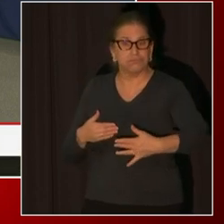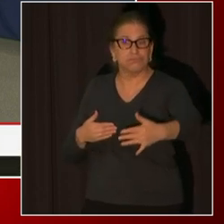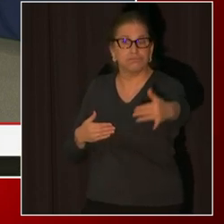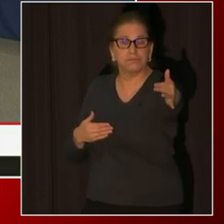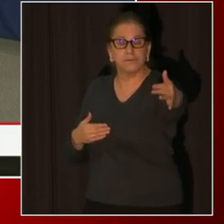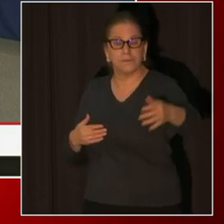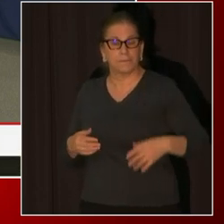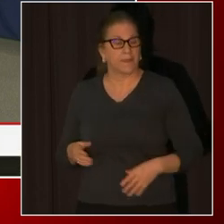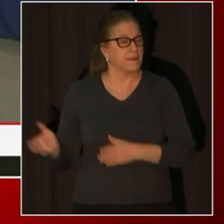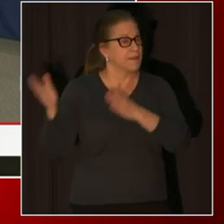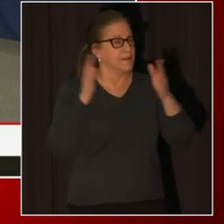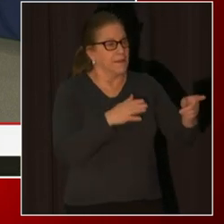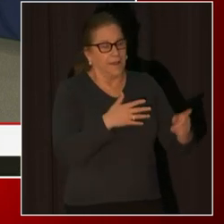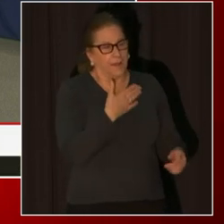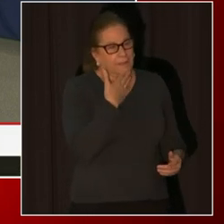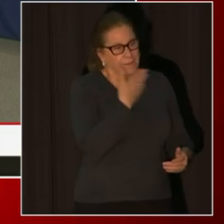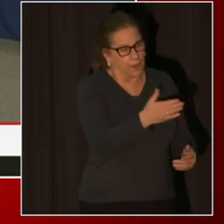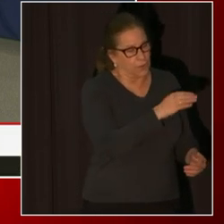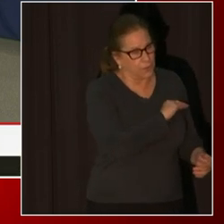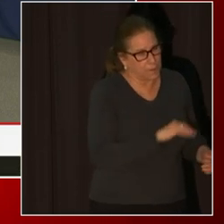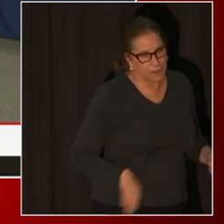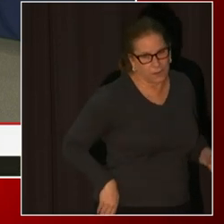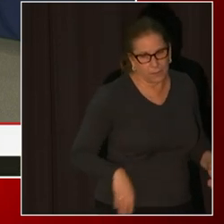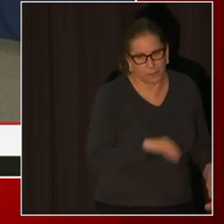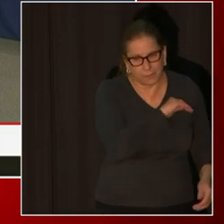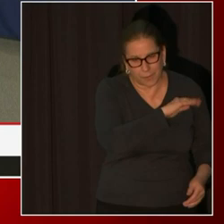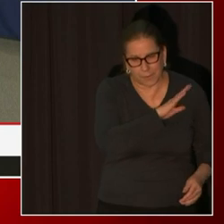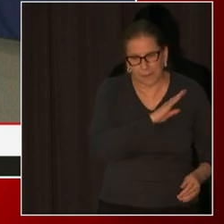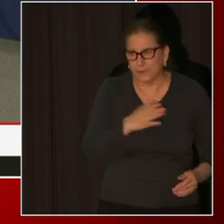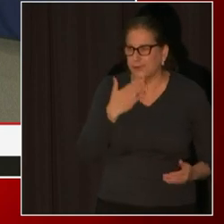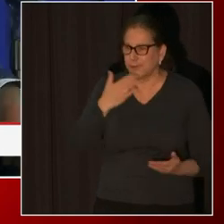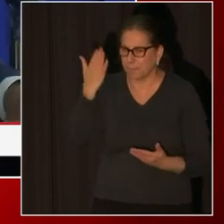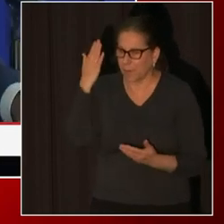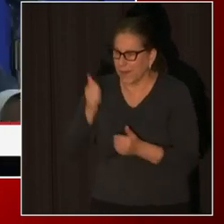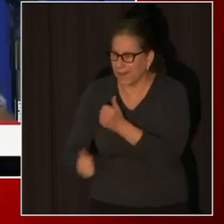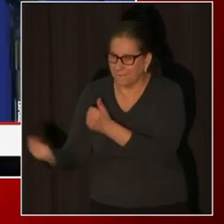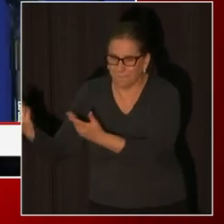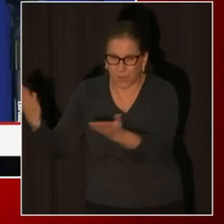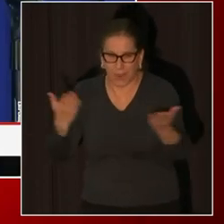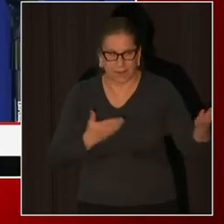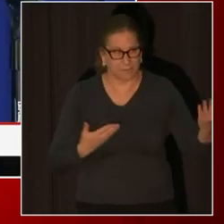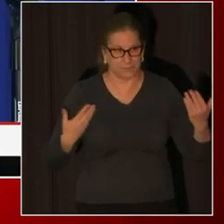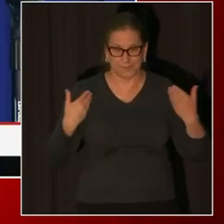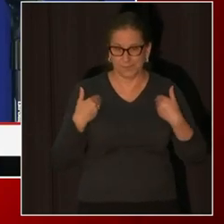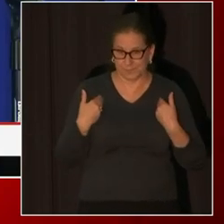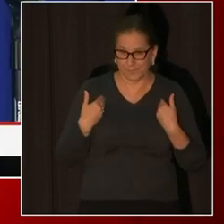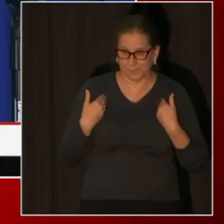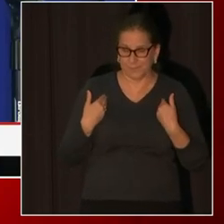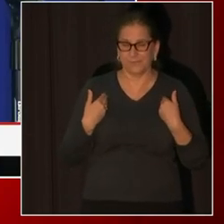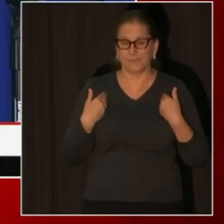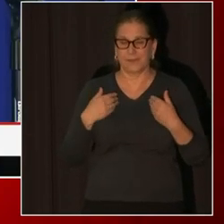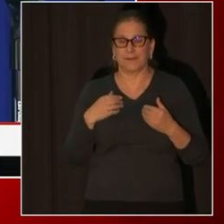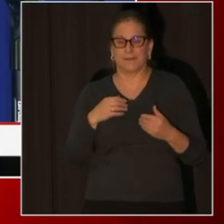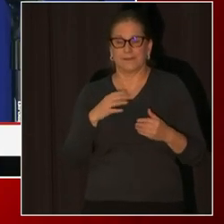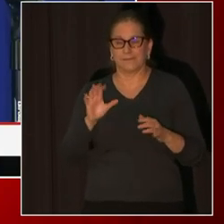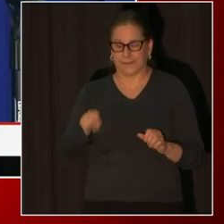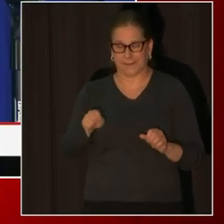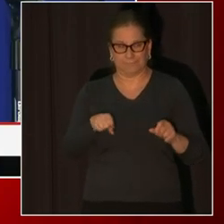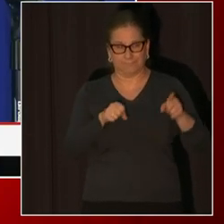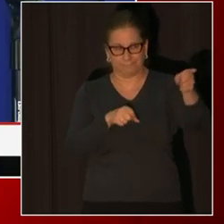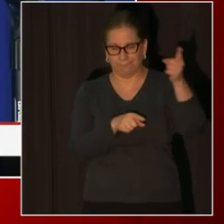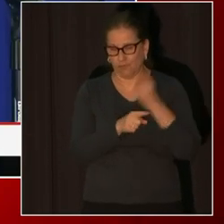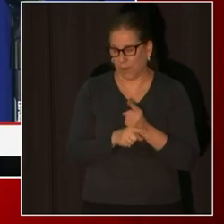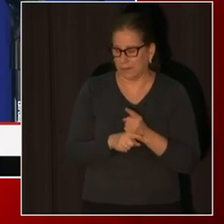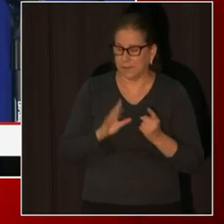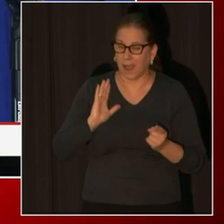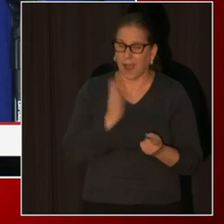room. As the mayor indicated, our budget is unique. We are unique across the country from states and localities